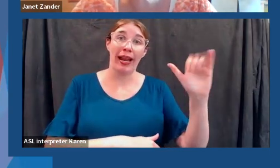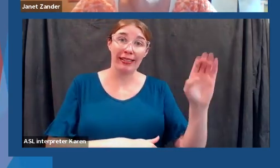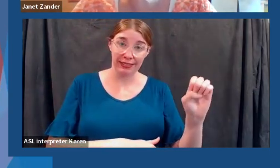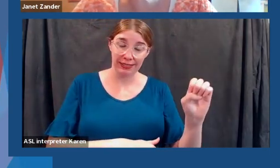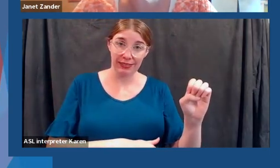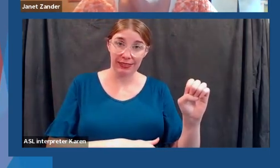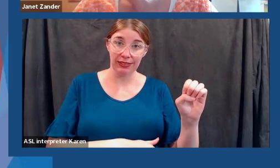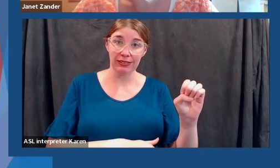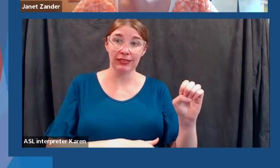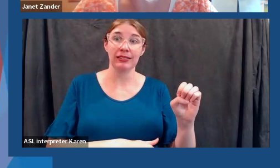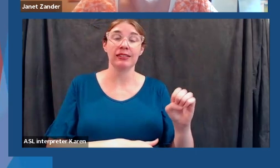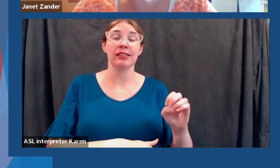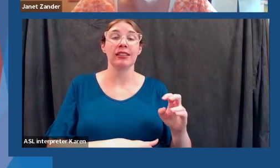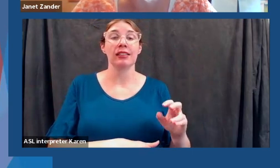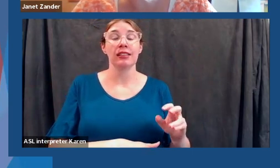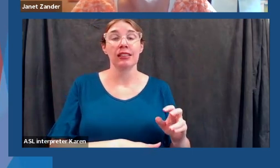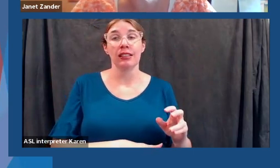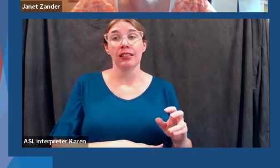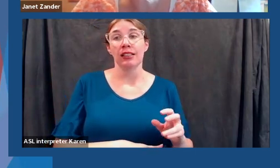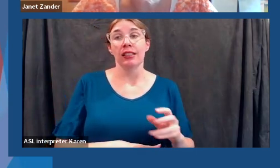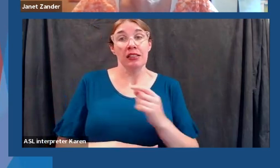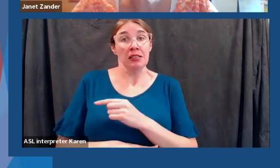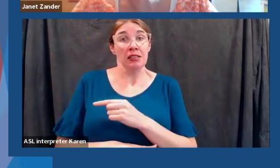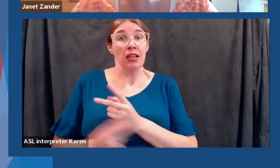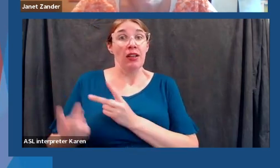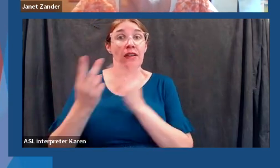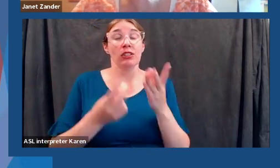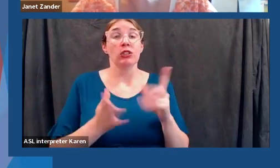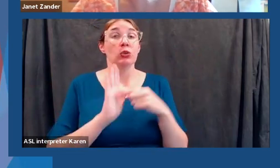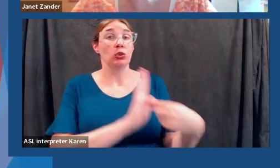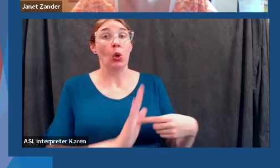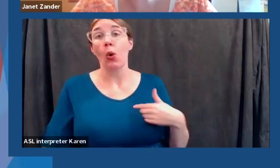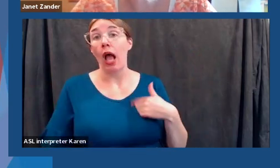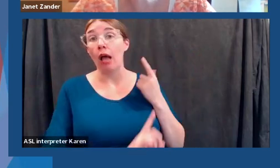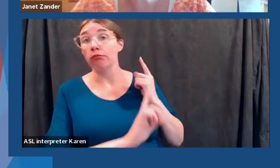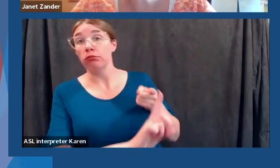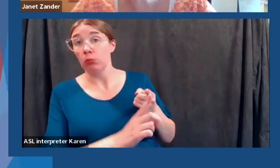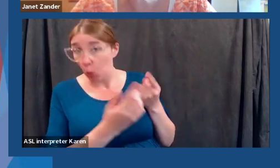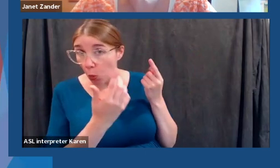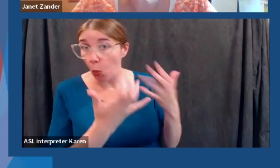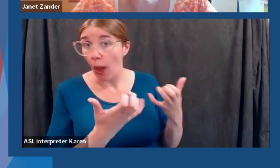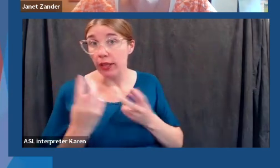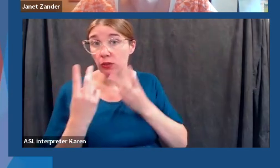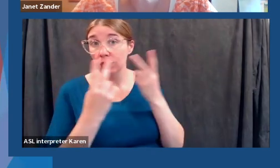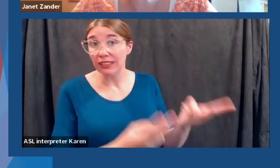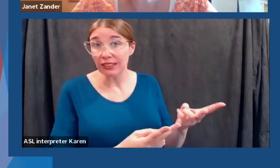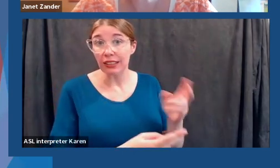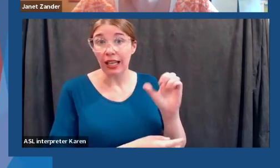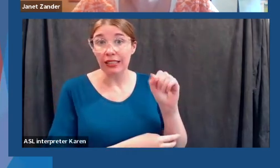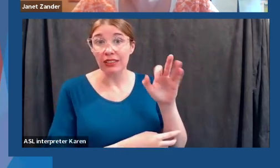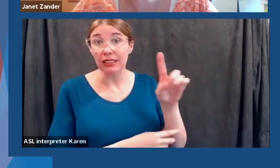visitors to the facility, indicating that they intend to visit and have these special voting deputies come